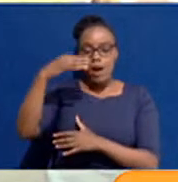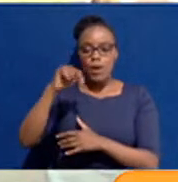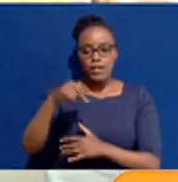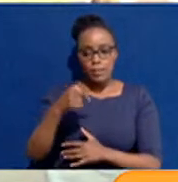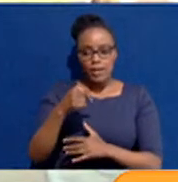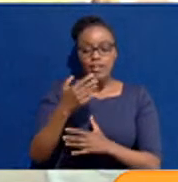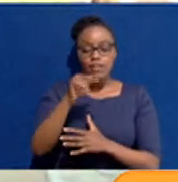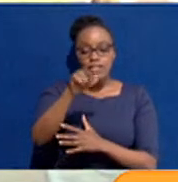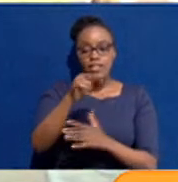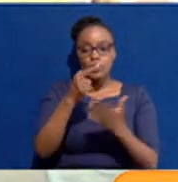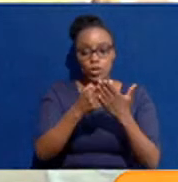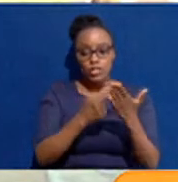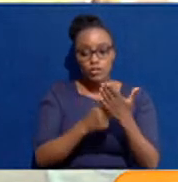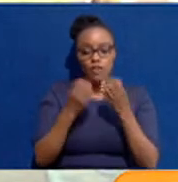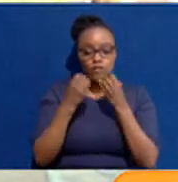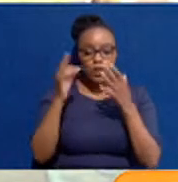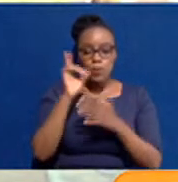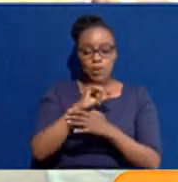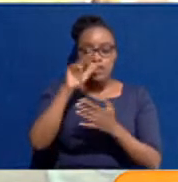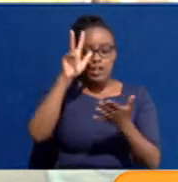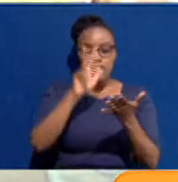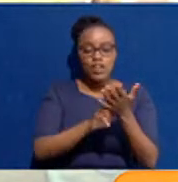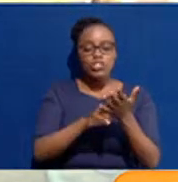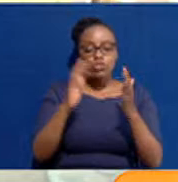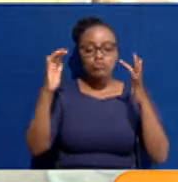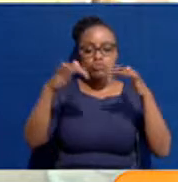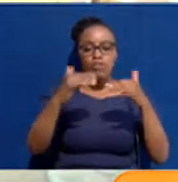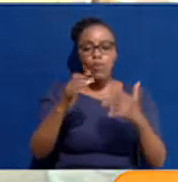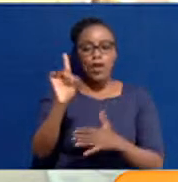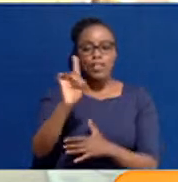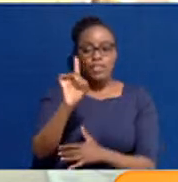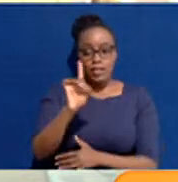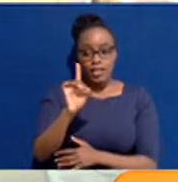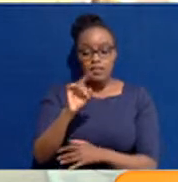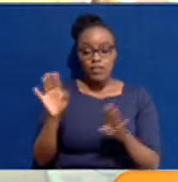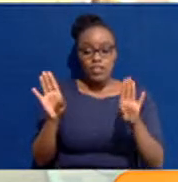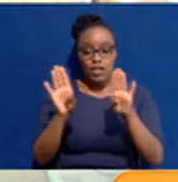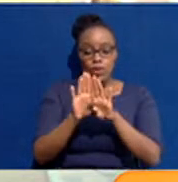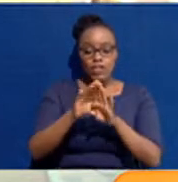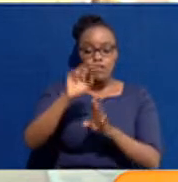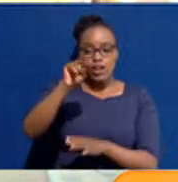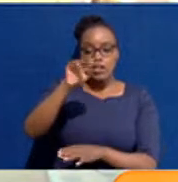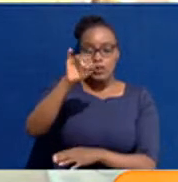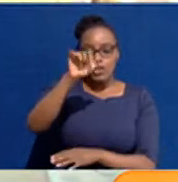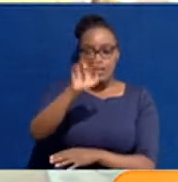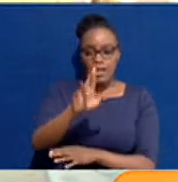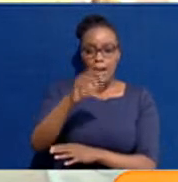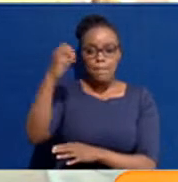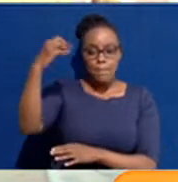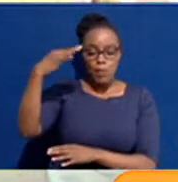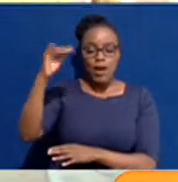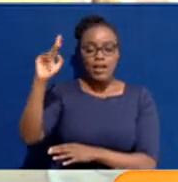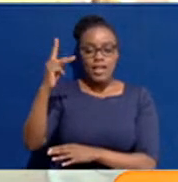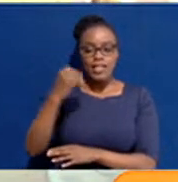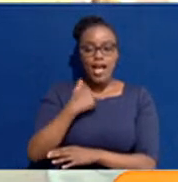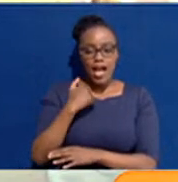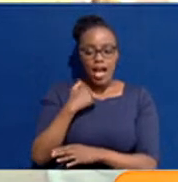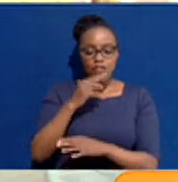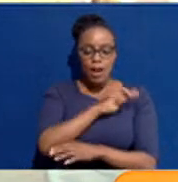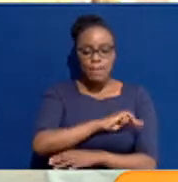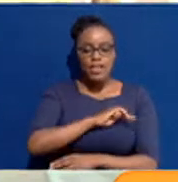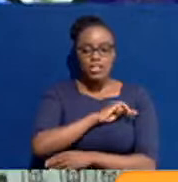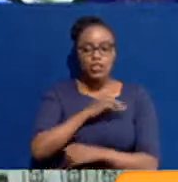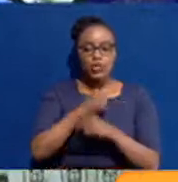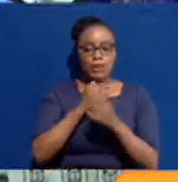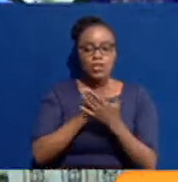country. This was disclosed during a validation workshop in Nairobi for the proposed Kenya nuclear power program. Kenya has embarked on a mission to ensure